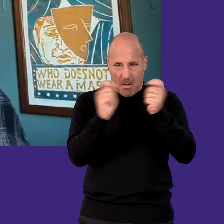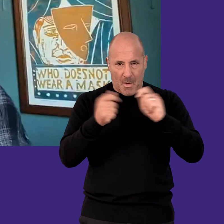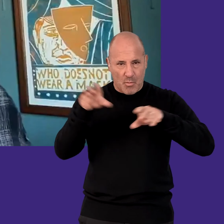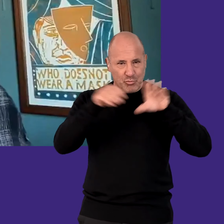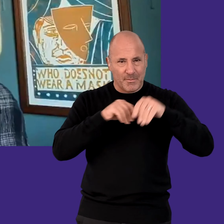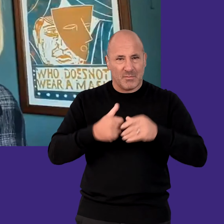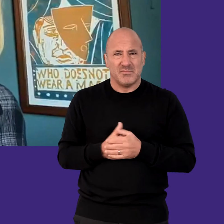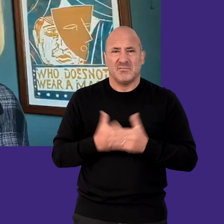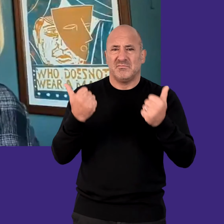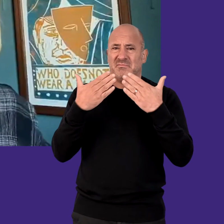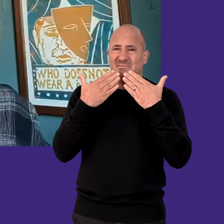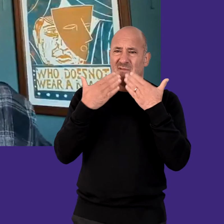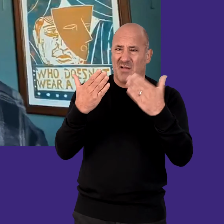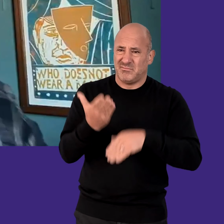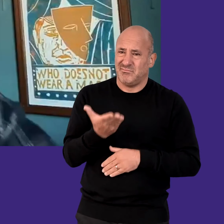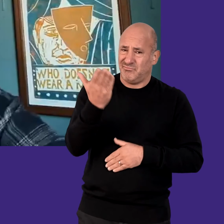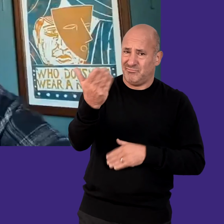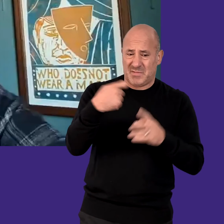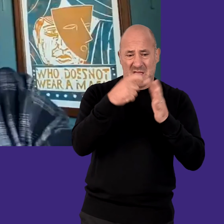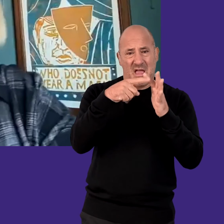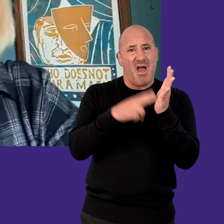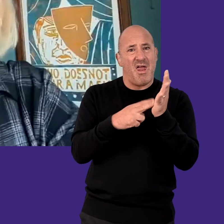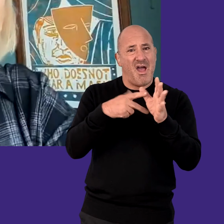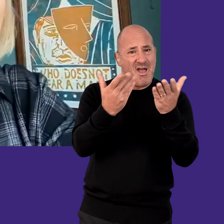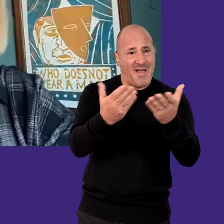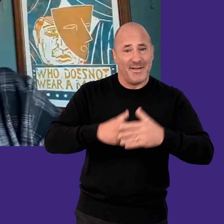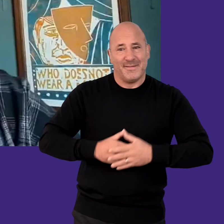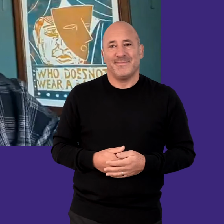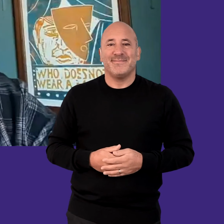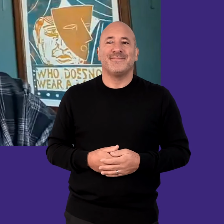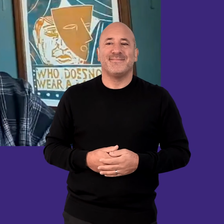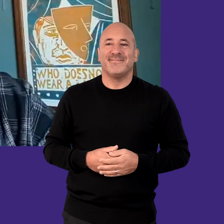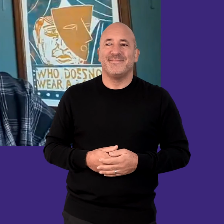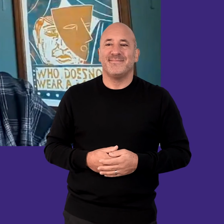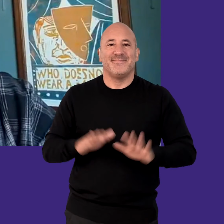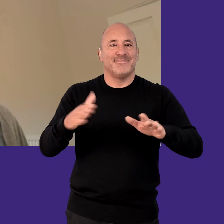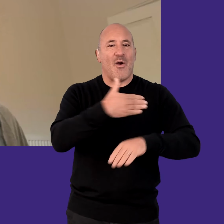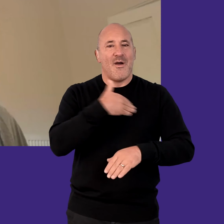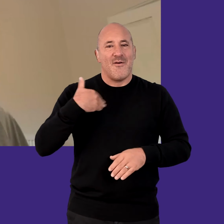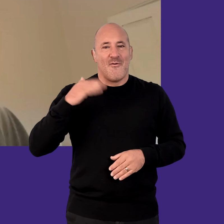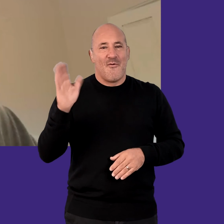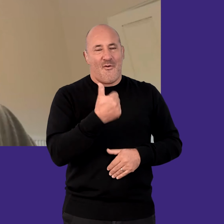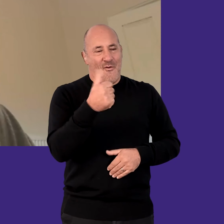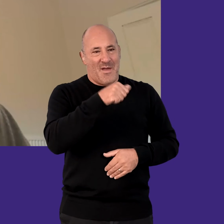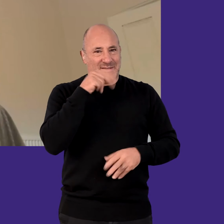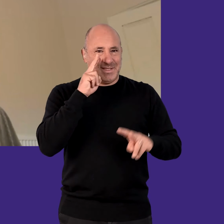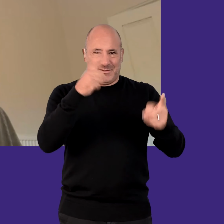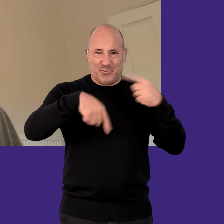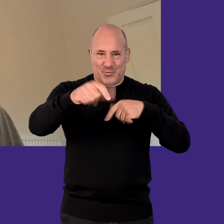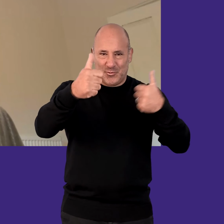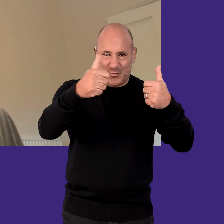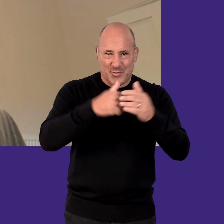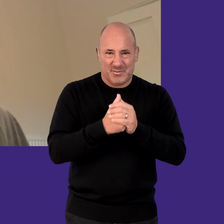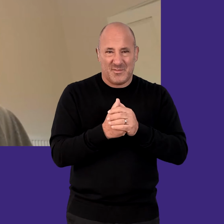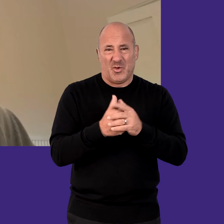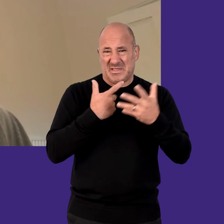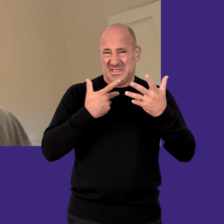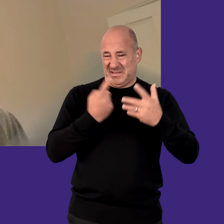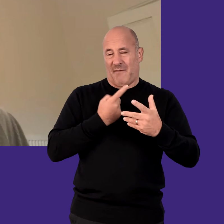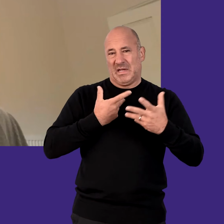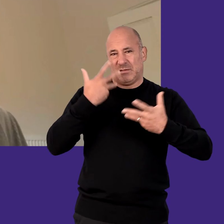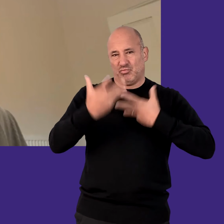this and coordinating it and pulling all of it together. So thanks. Over to you, Kenna. Good morning, everyone. Really nice to see